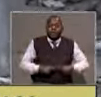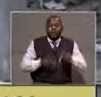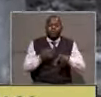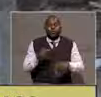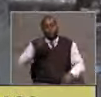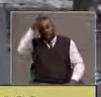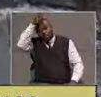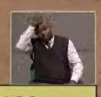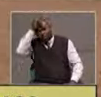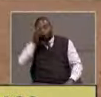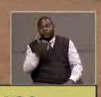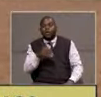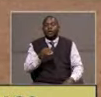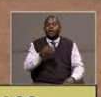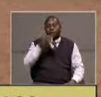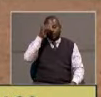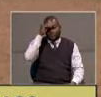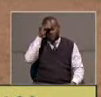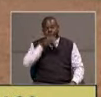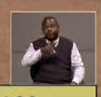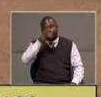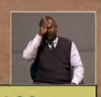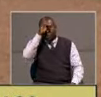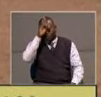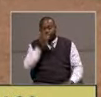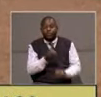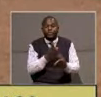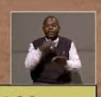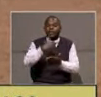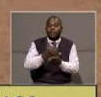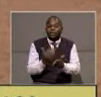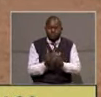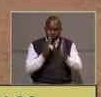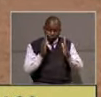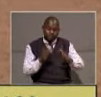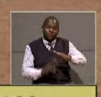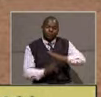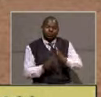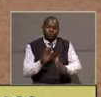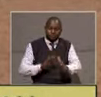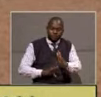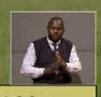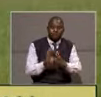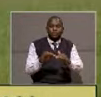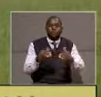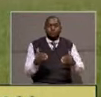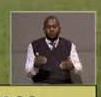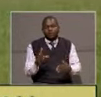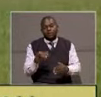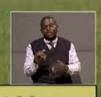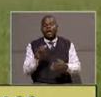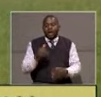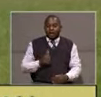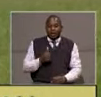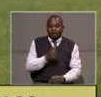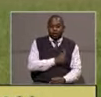higher institutions of learning. And for rural areas, several sectors require vocational skills to develop. In Agago District,